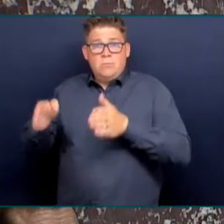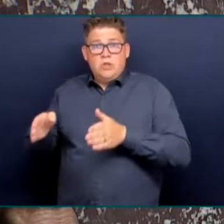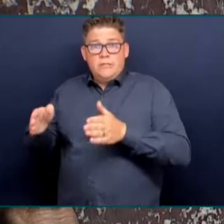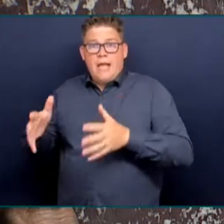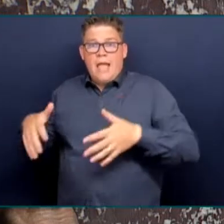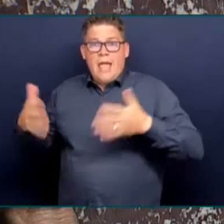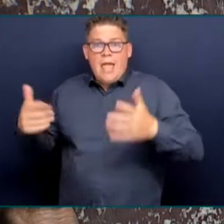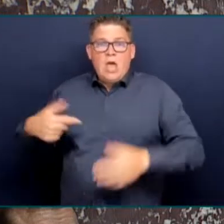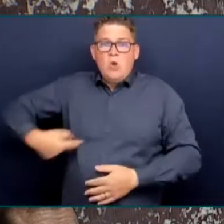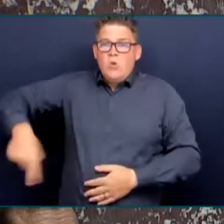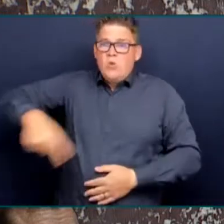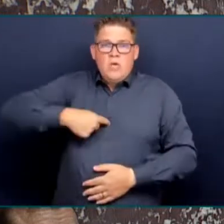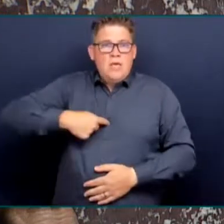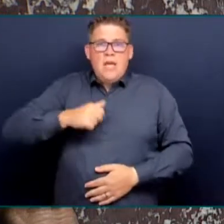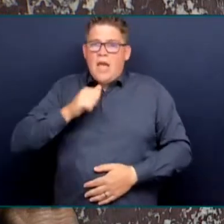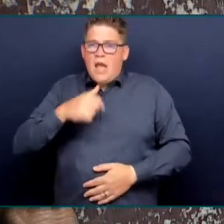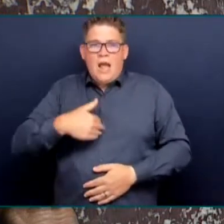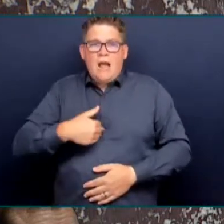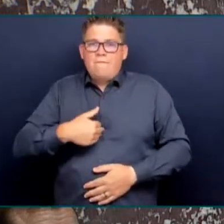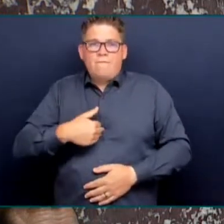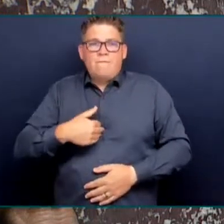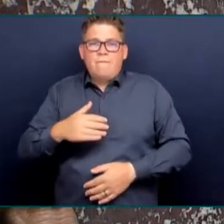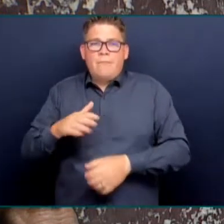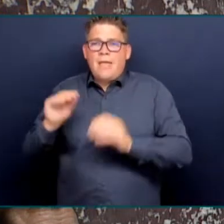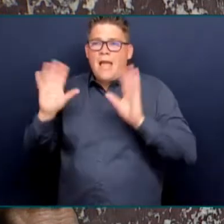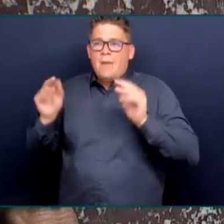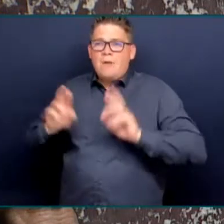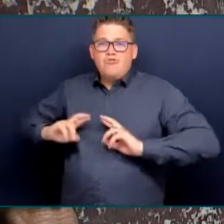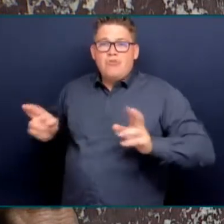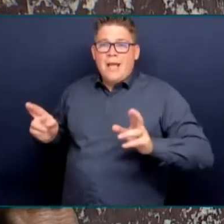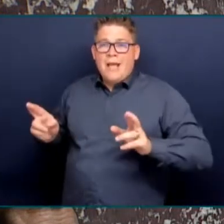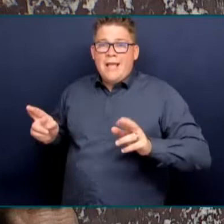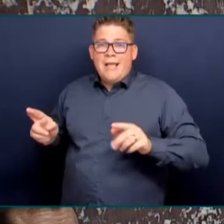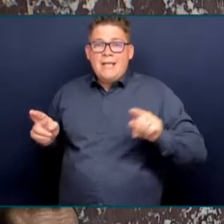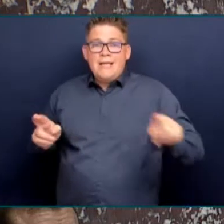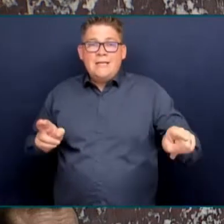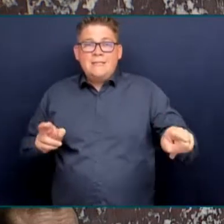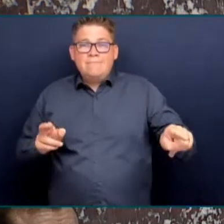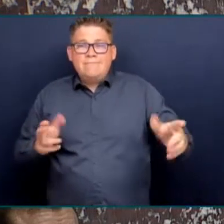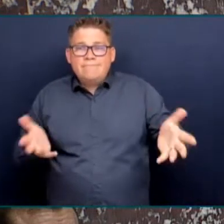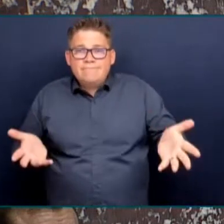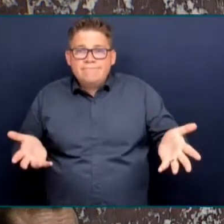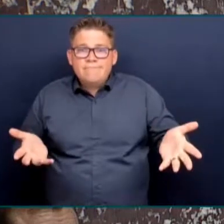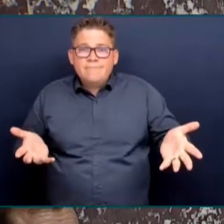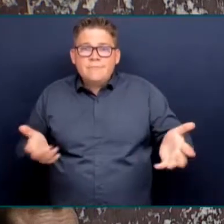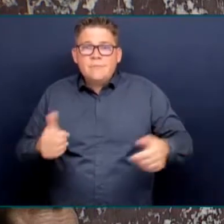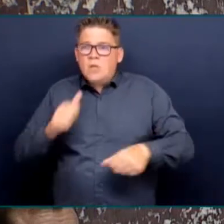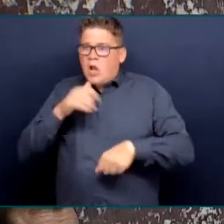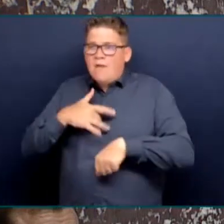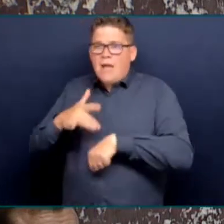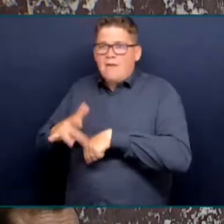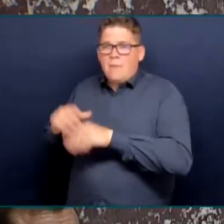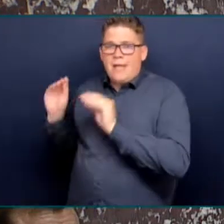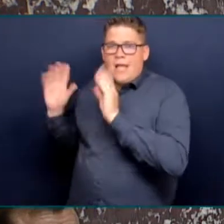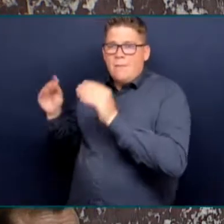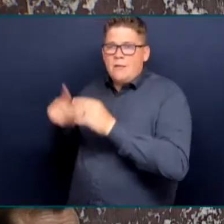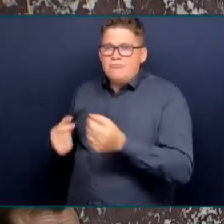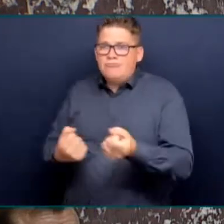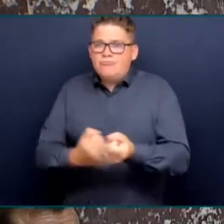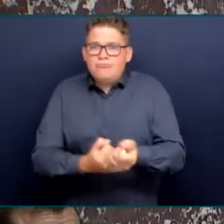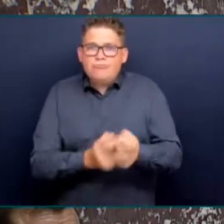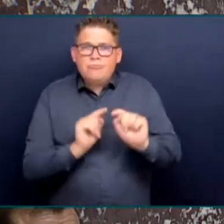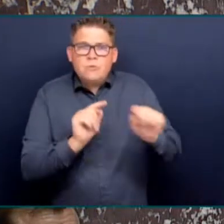quote. That's the reality of what's happening in our paramedic system right now, Mr. Speaker. They're burned out. 30% are